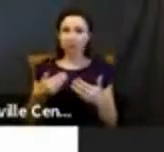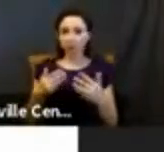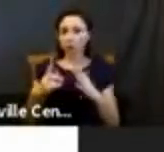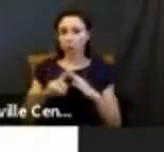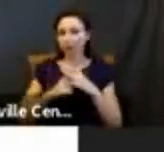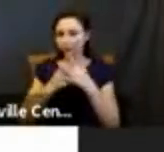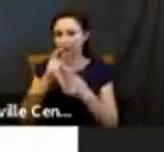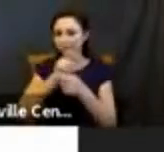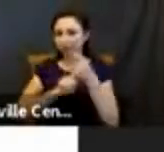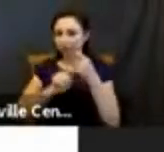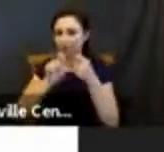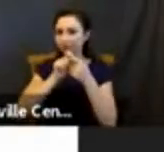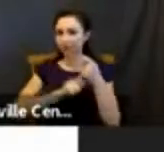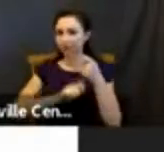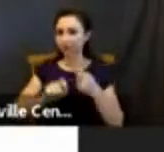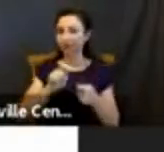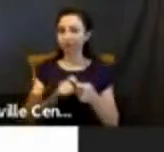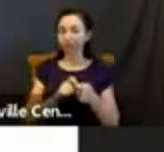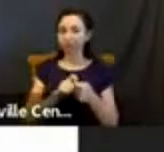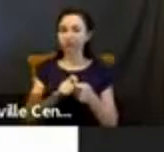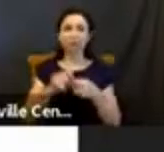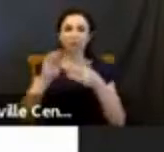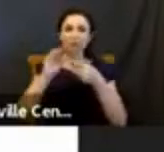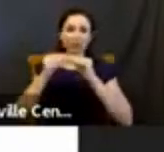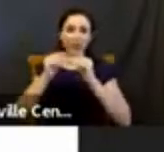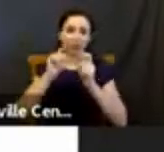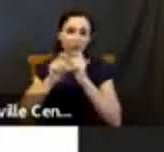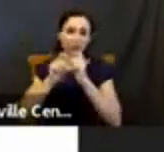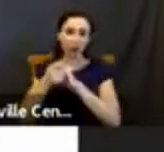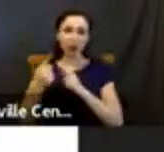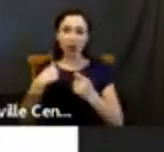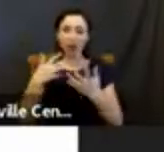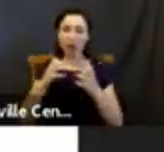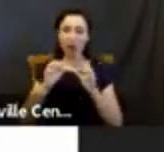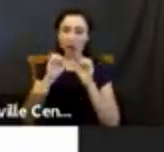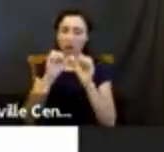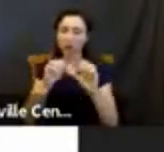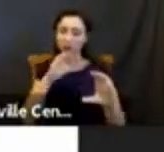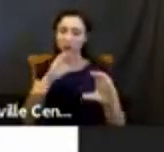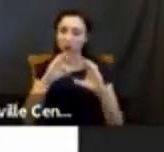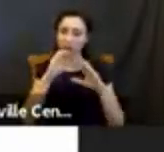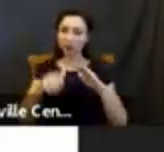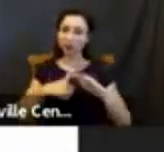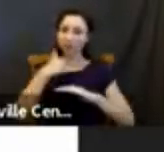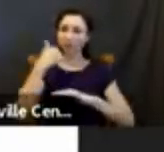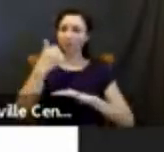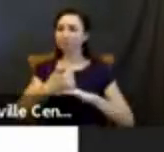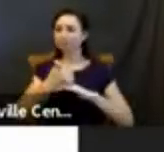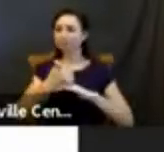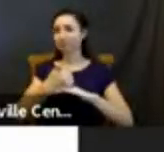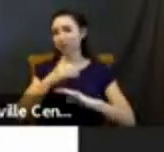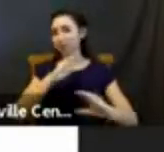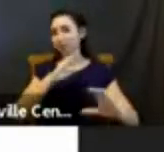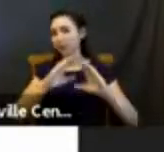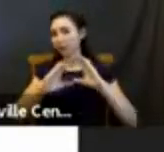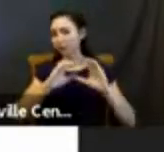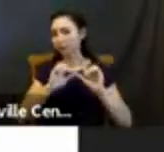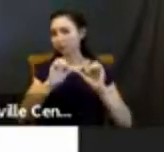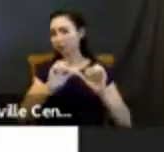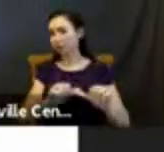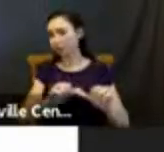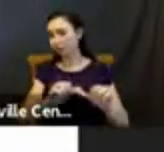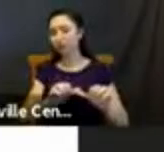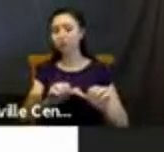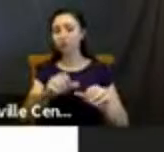of the cutoffs and numbers, I wanted to continue the conversation, or at least set the stage to potentially continue the conversation that